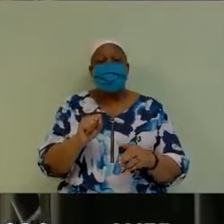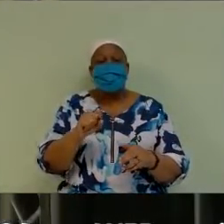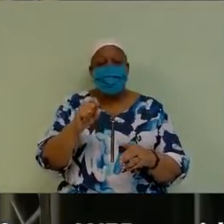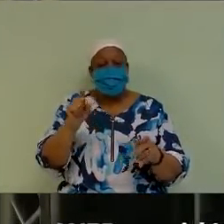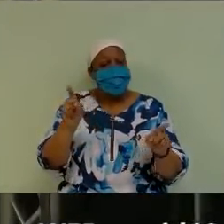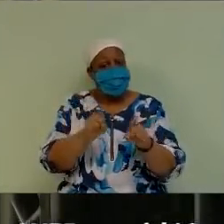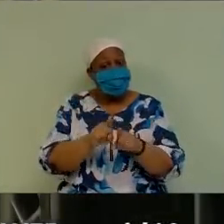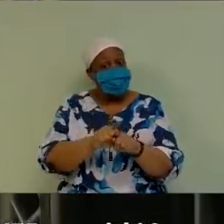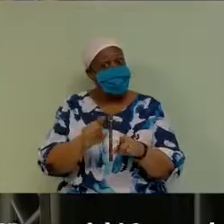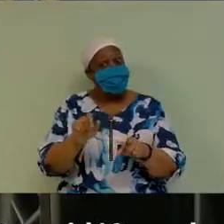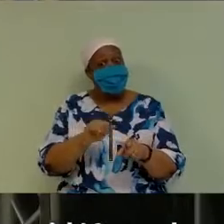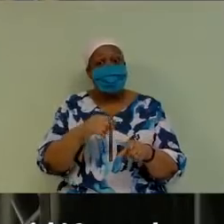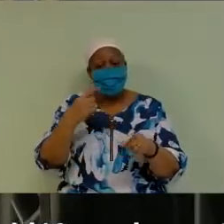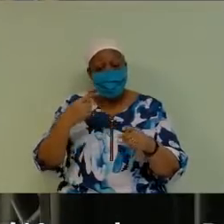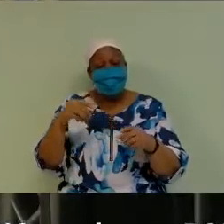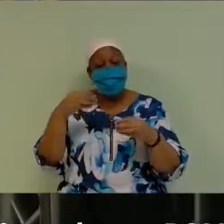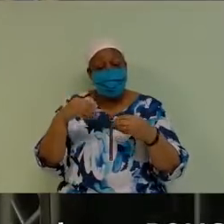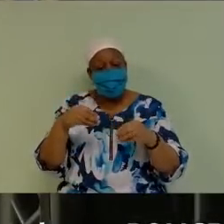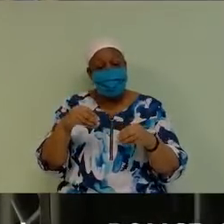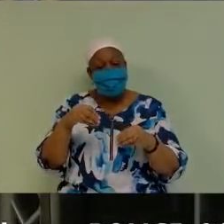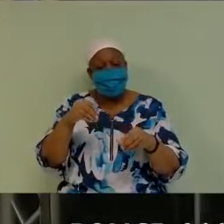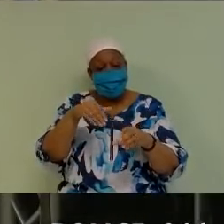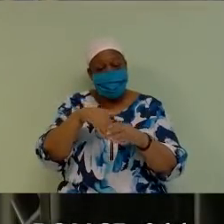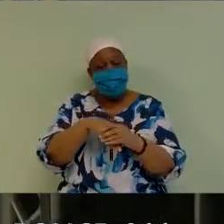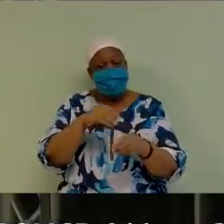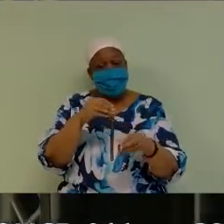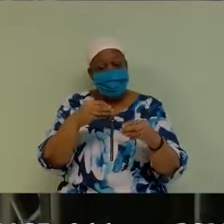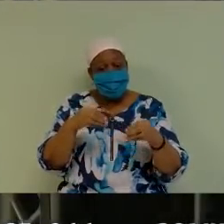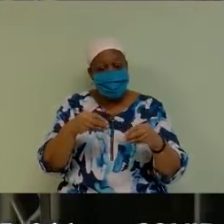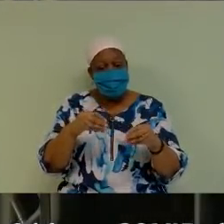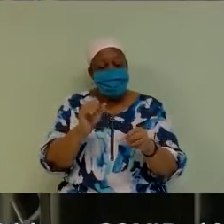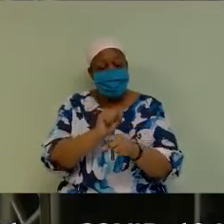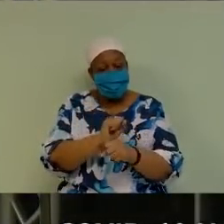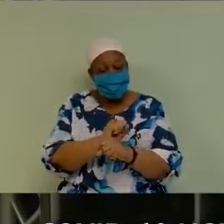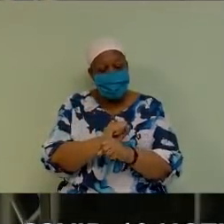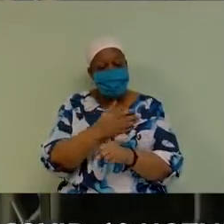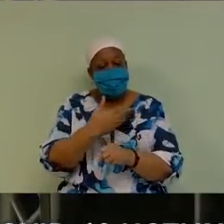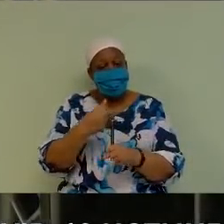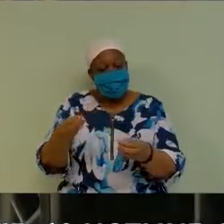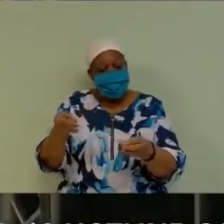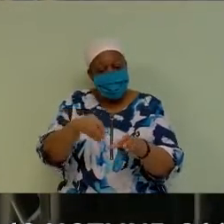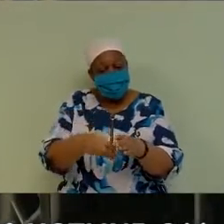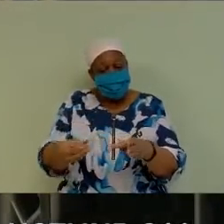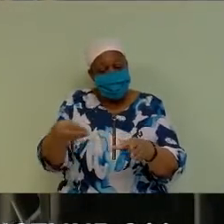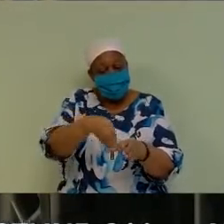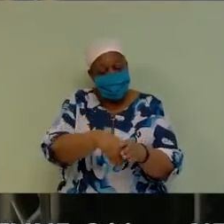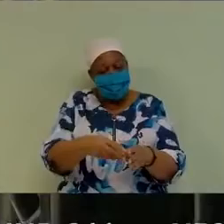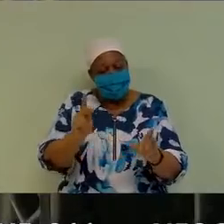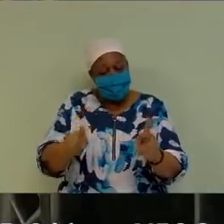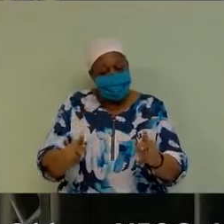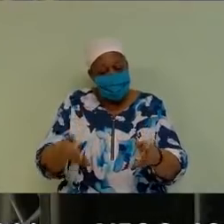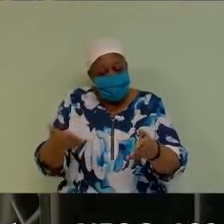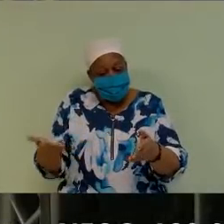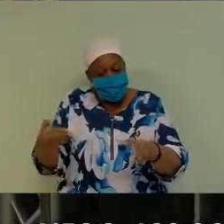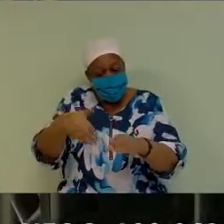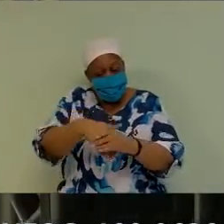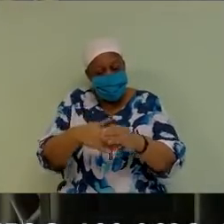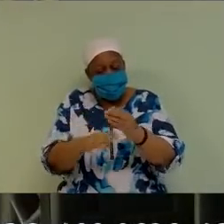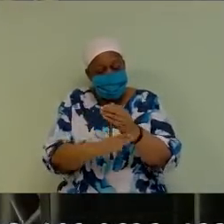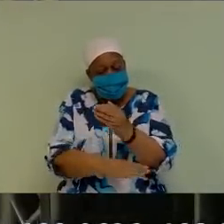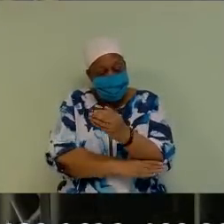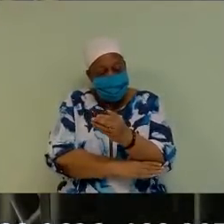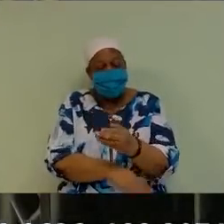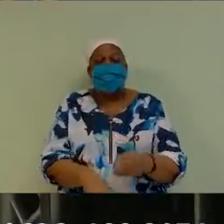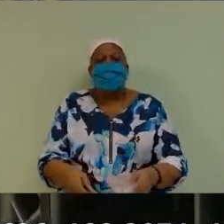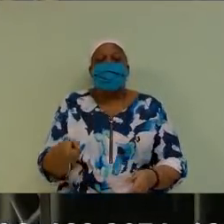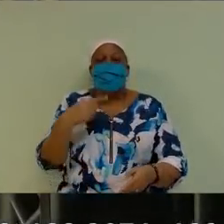respect. And so I thought, that as a result of hearing what the gentleman said, when I go to the supermarket